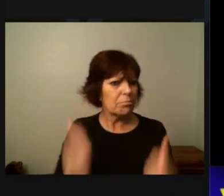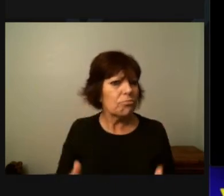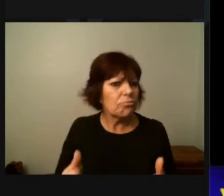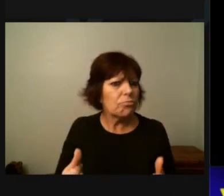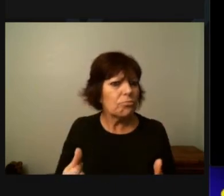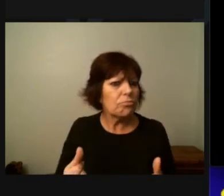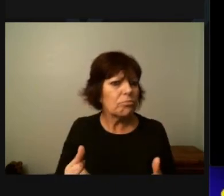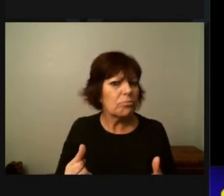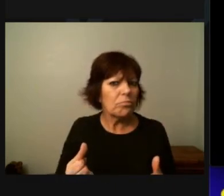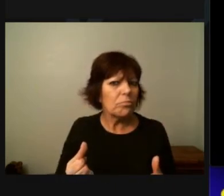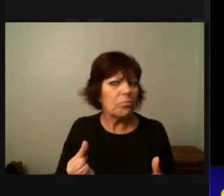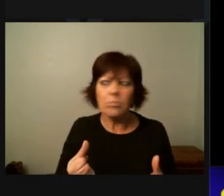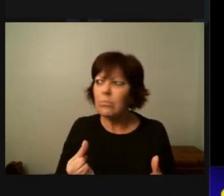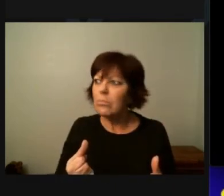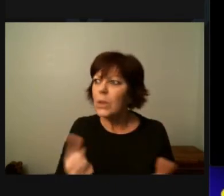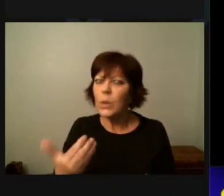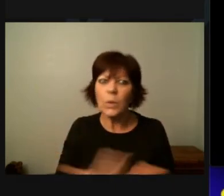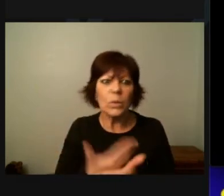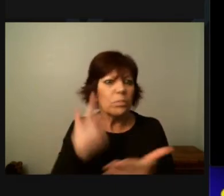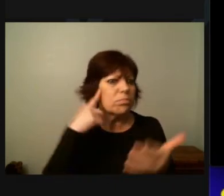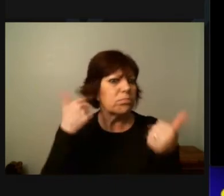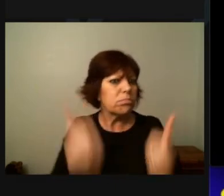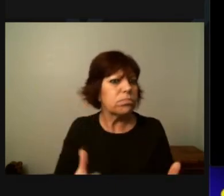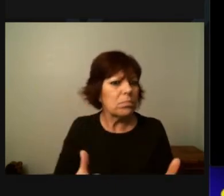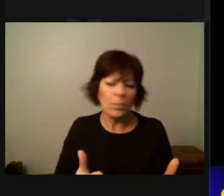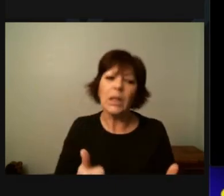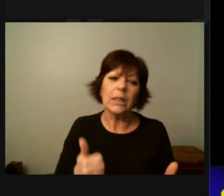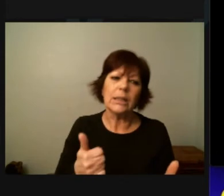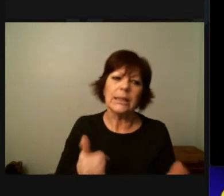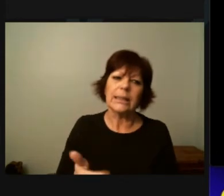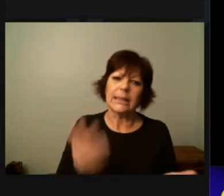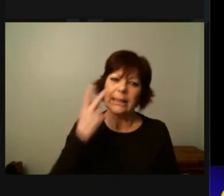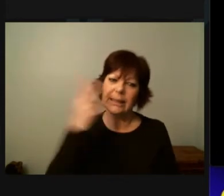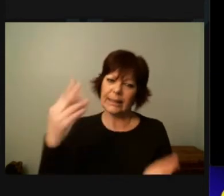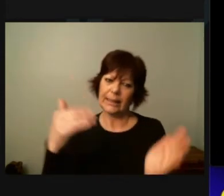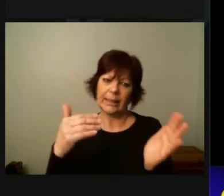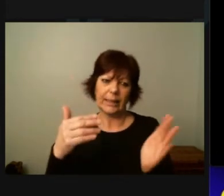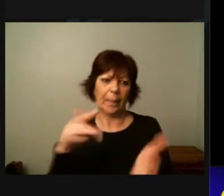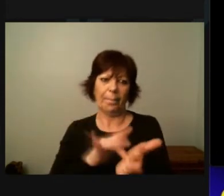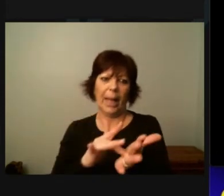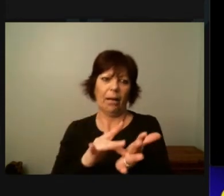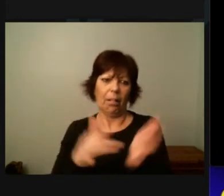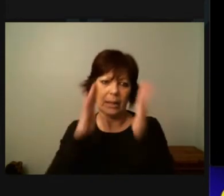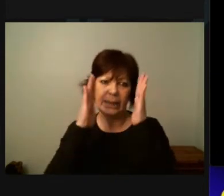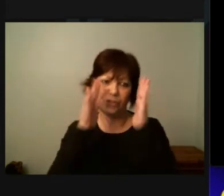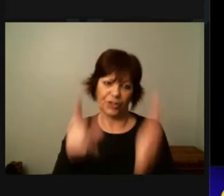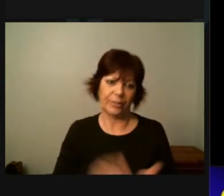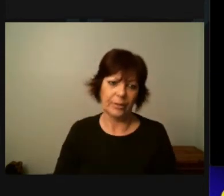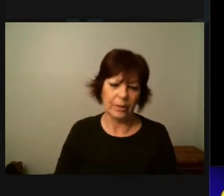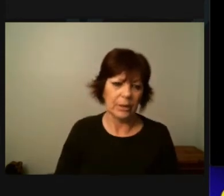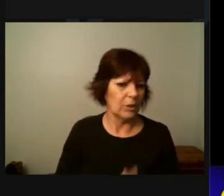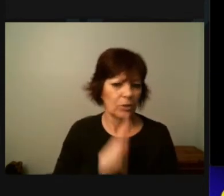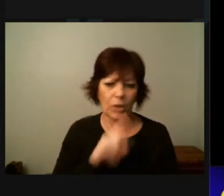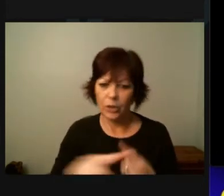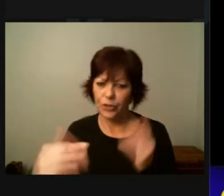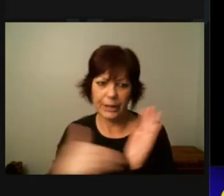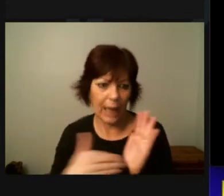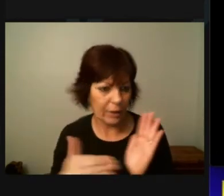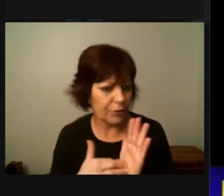that you haven't had before, you need to seek prompt medical care. Speak to your